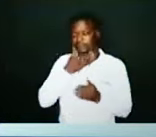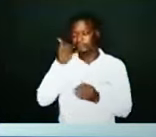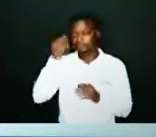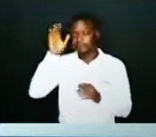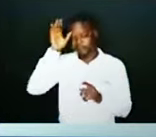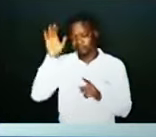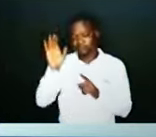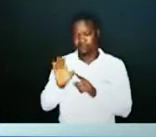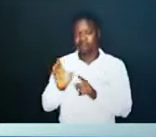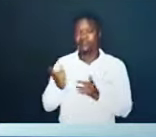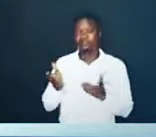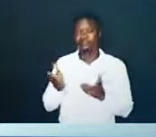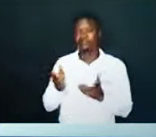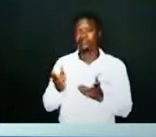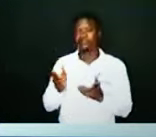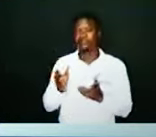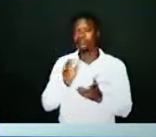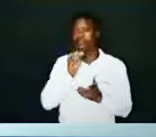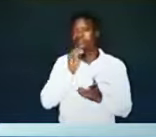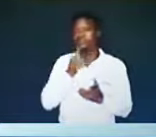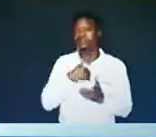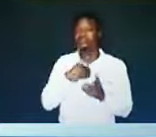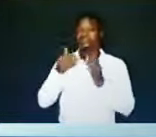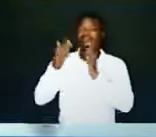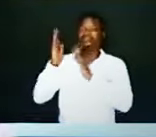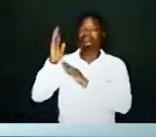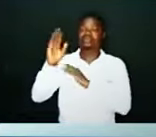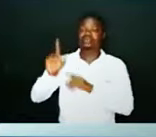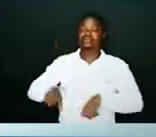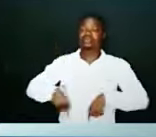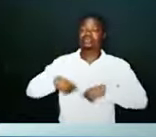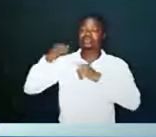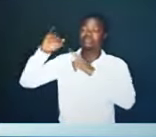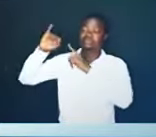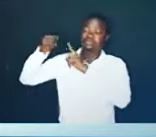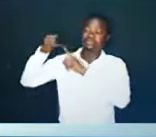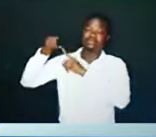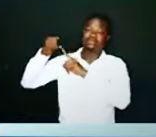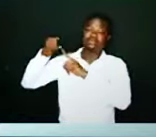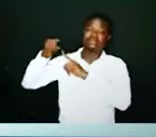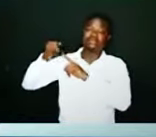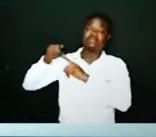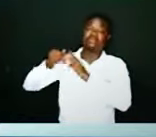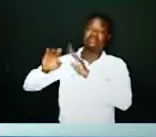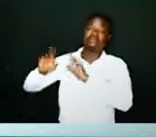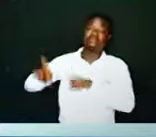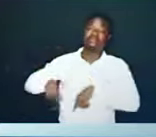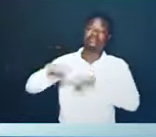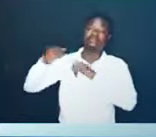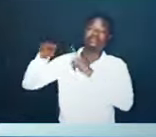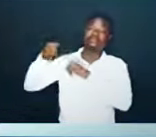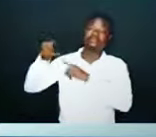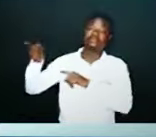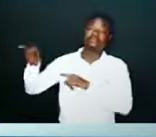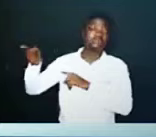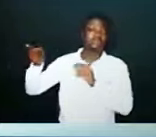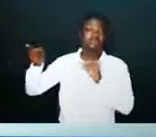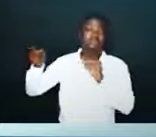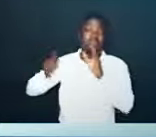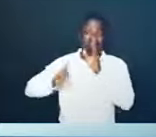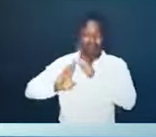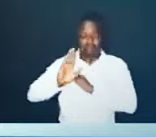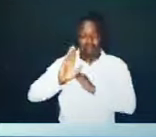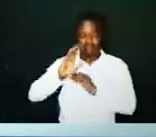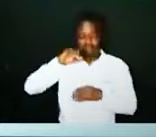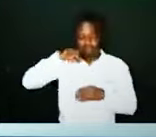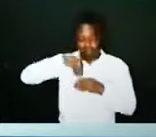yawa pama eye papa. We don't have a God who lives in Jerusalem. Na yenyankopono yen Jerusalem oti o. Our God is in us.